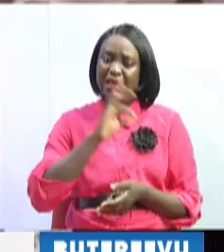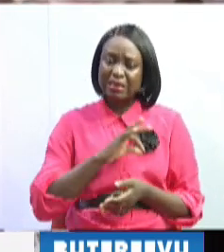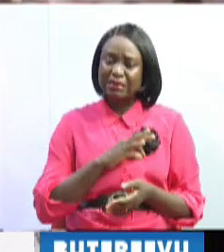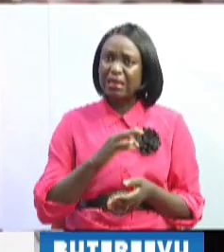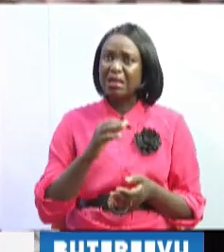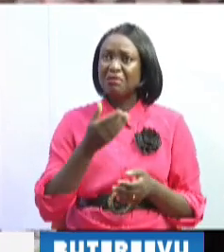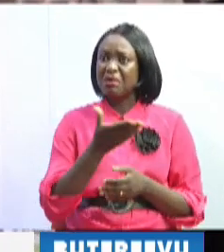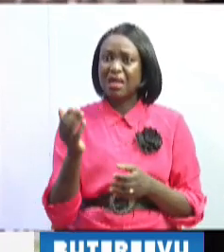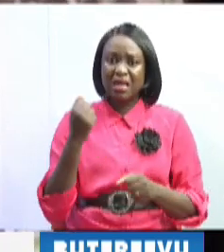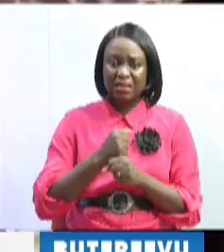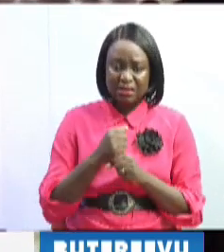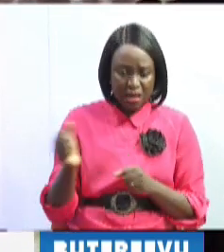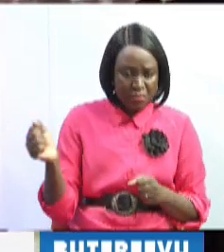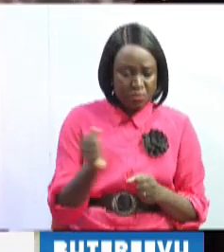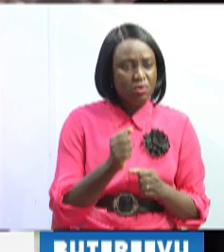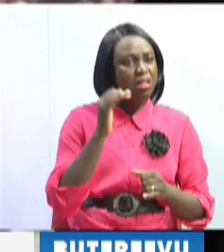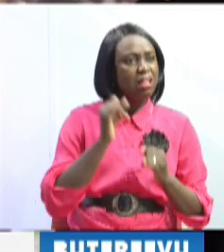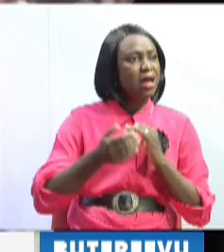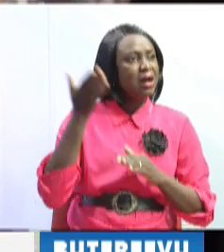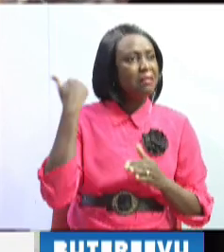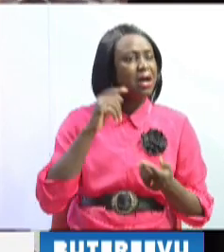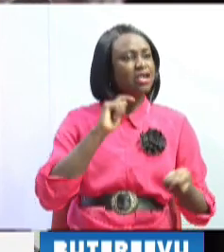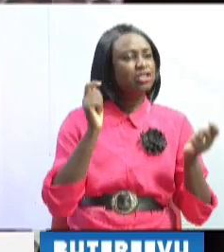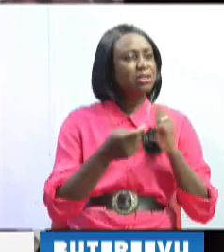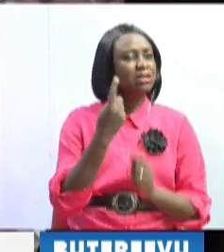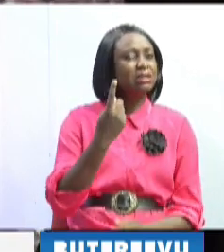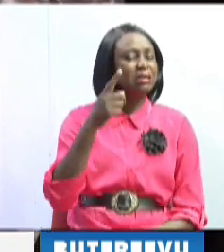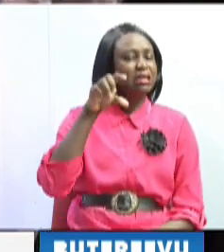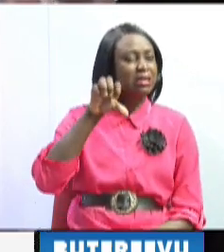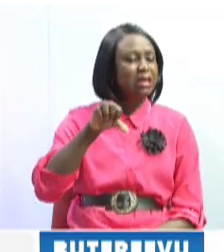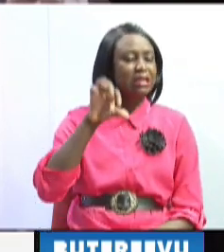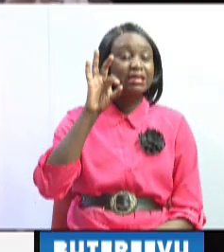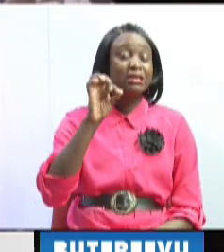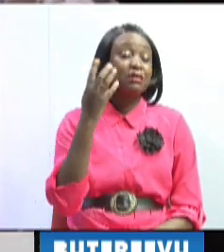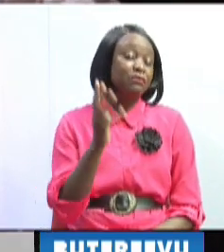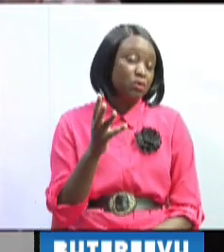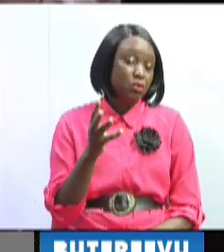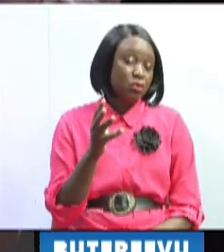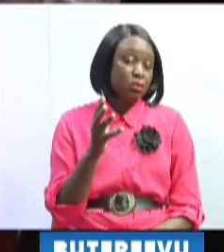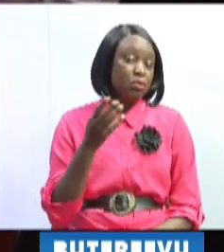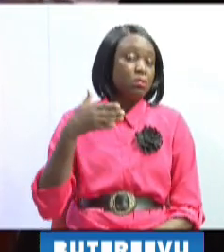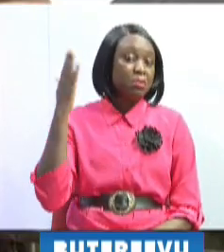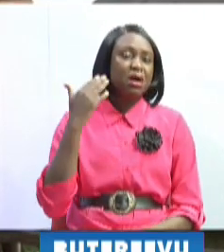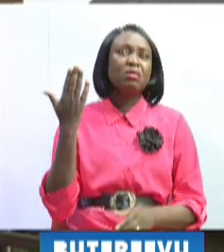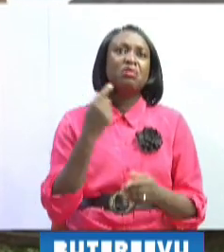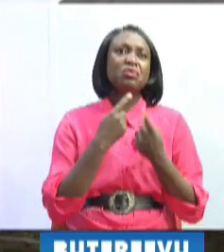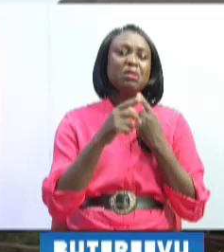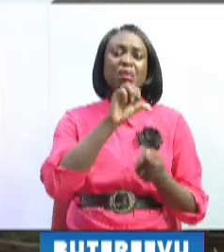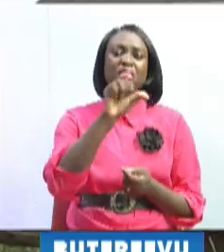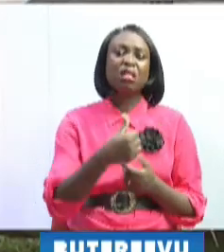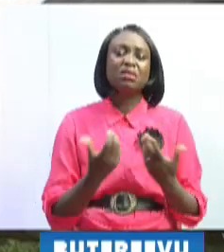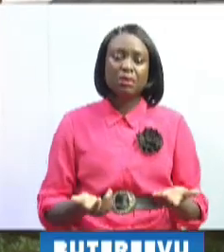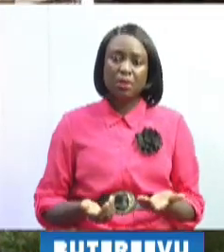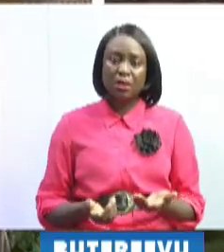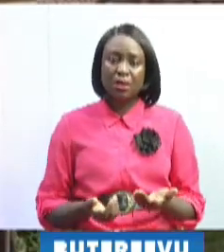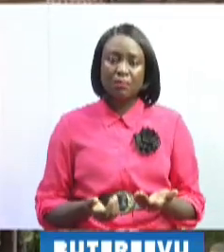ezisembayo baakoma okuzikyusa mu 1984 nga bagamba kakaaga. Bano